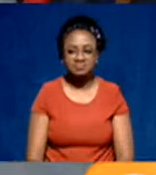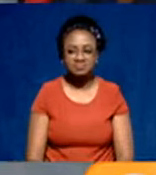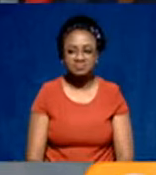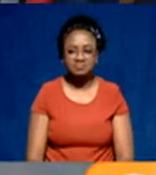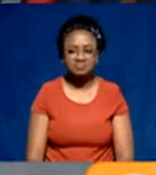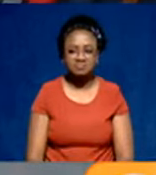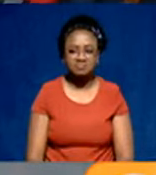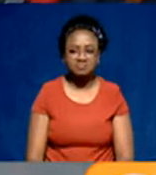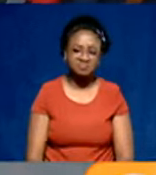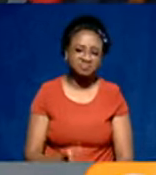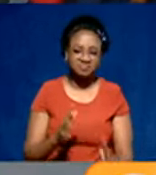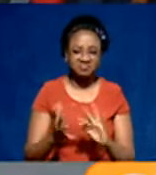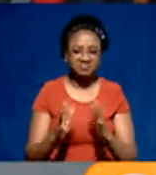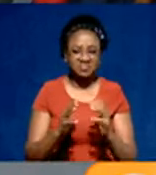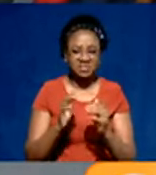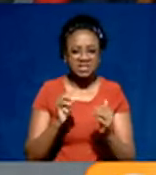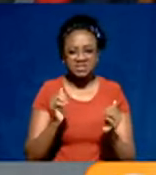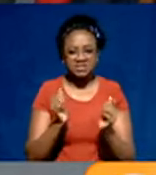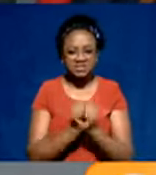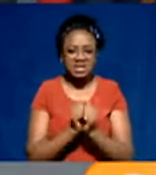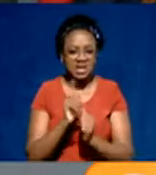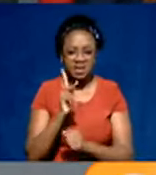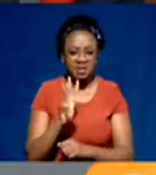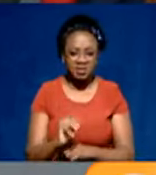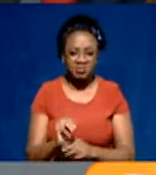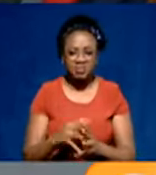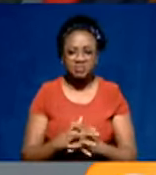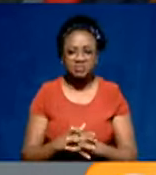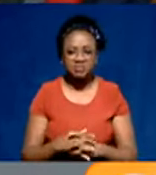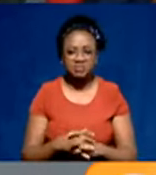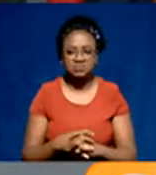about 10 kilometers.